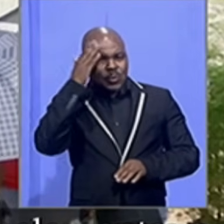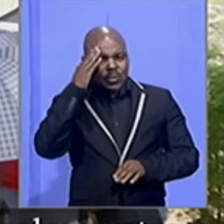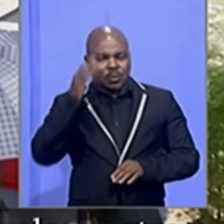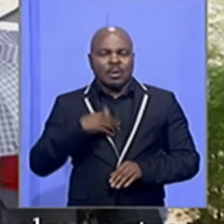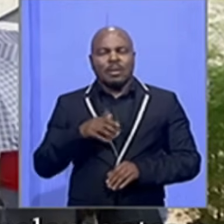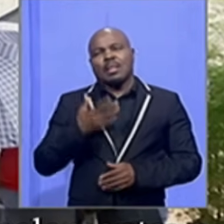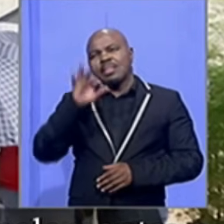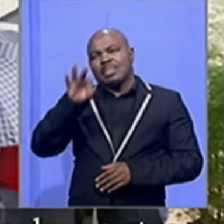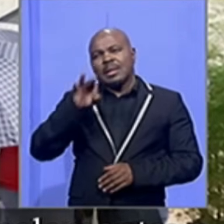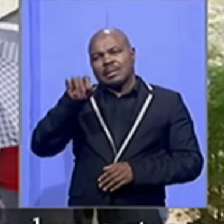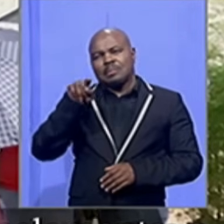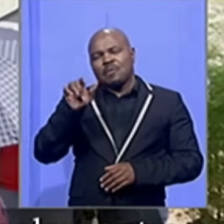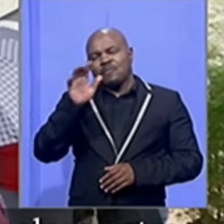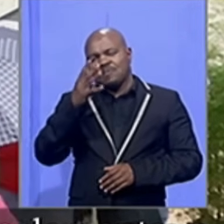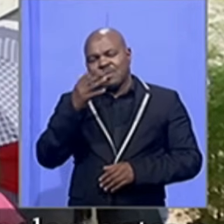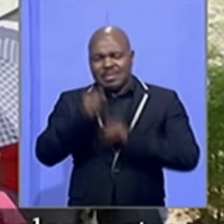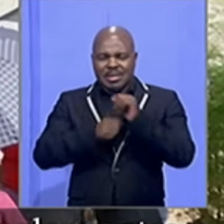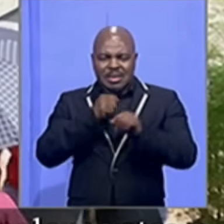years with distinction.